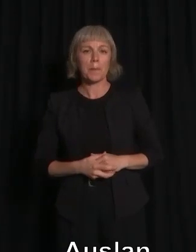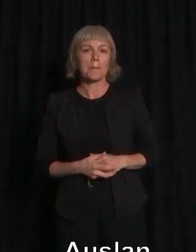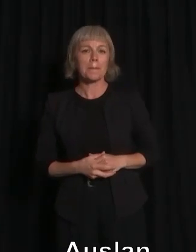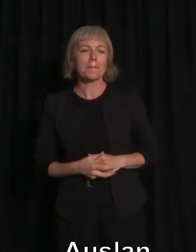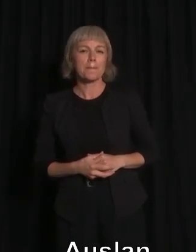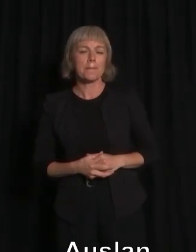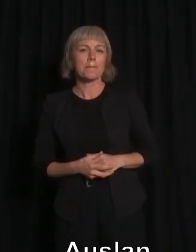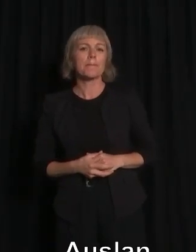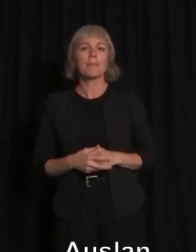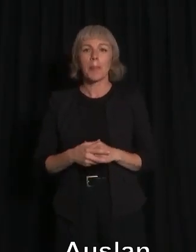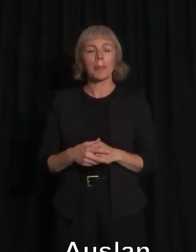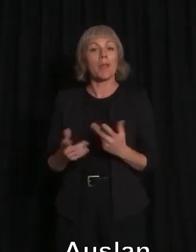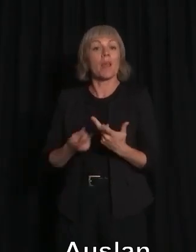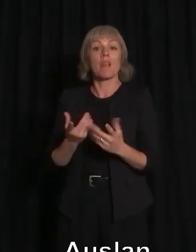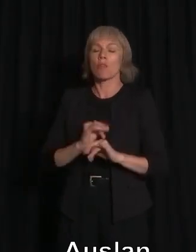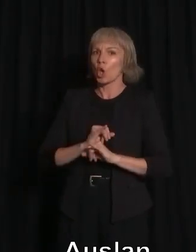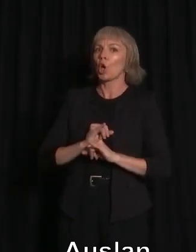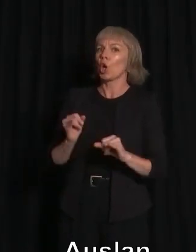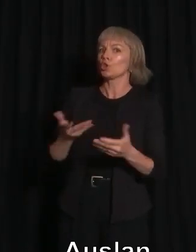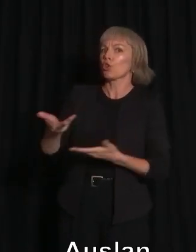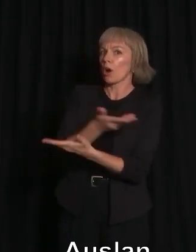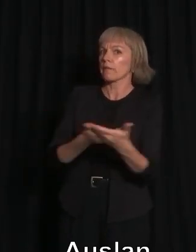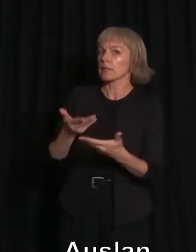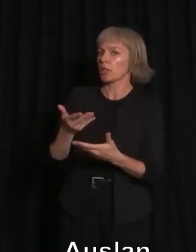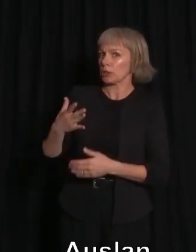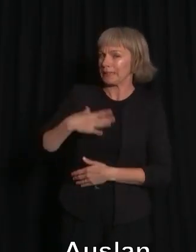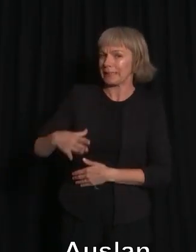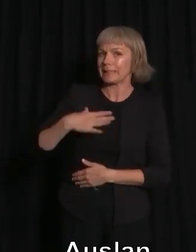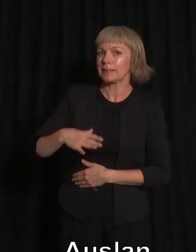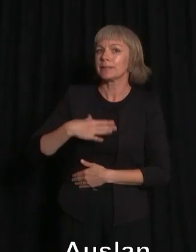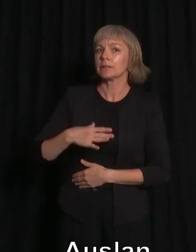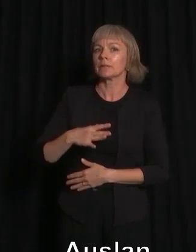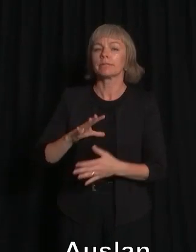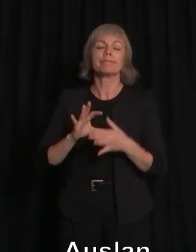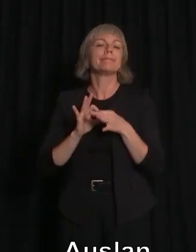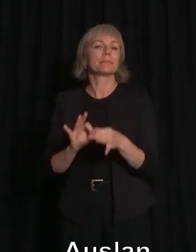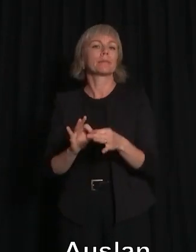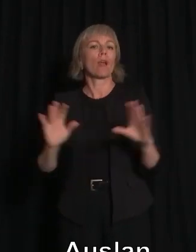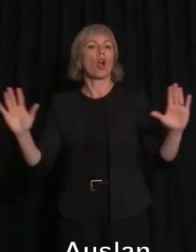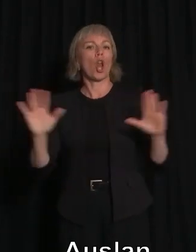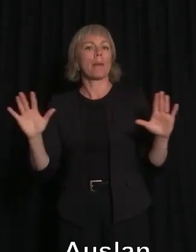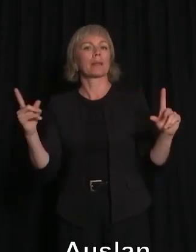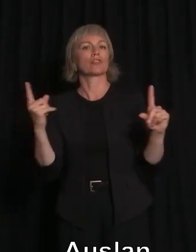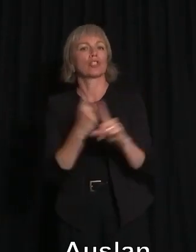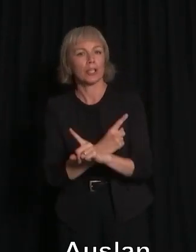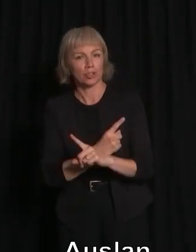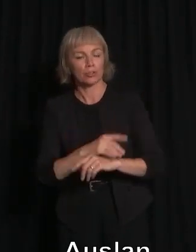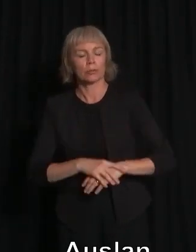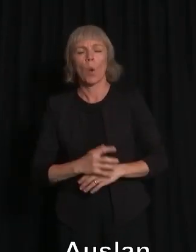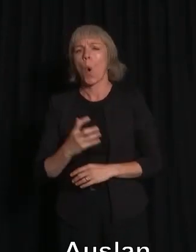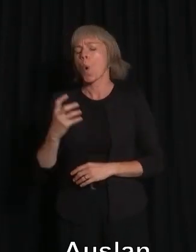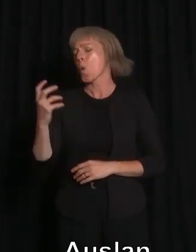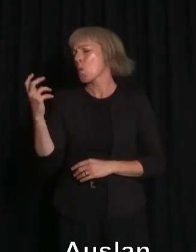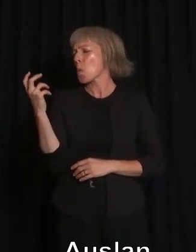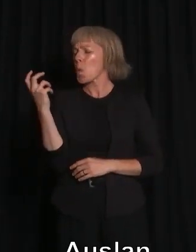Another urgent conversation that our movement will hold during the next few months relates to climate change. It's